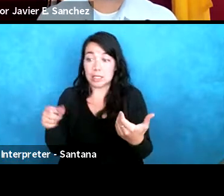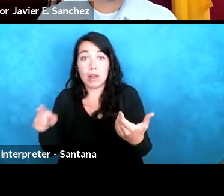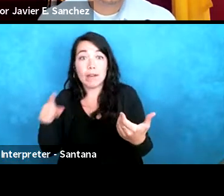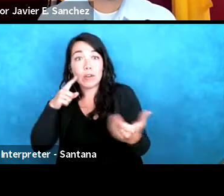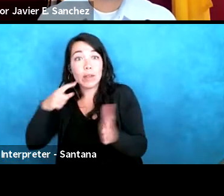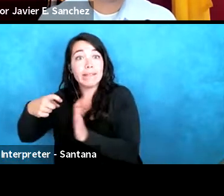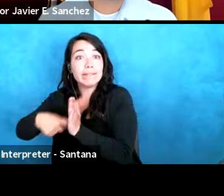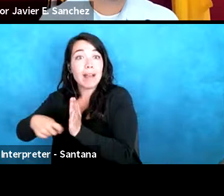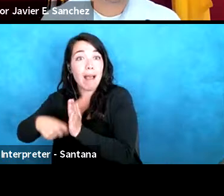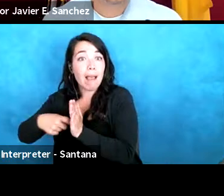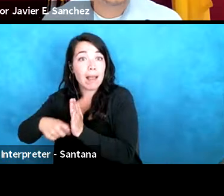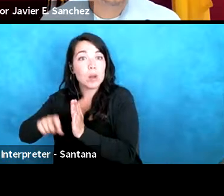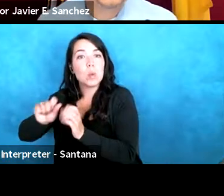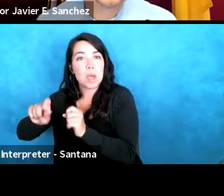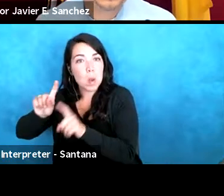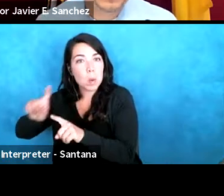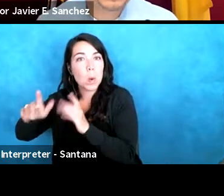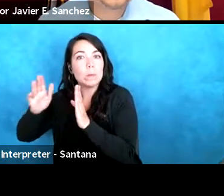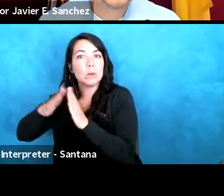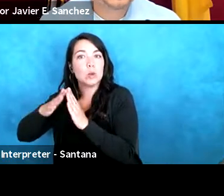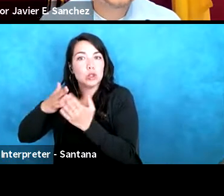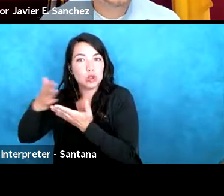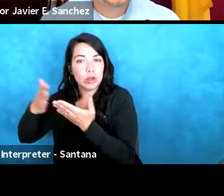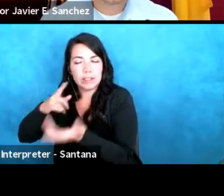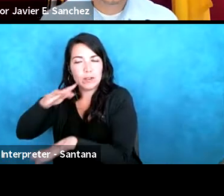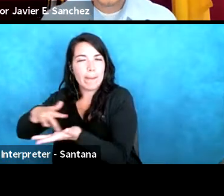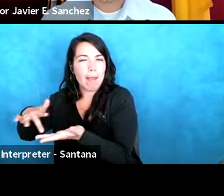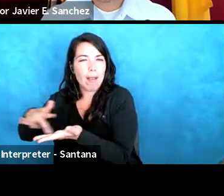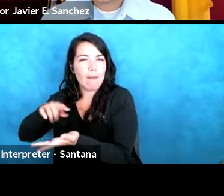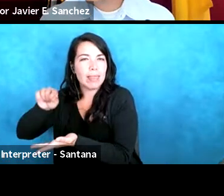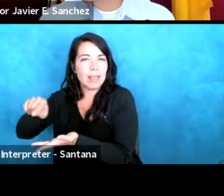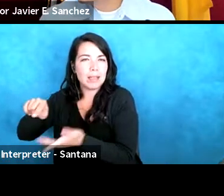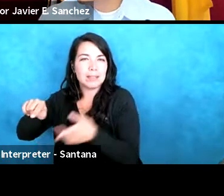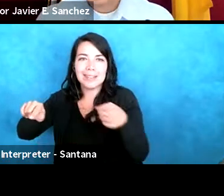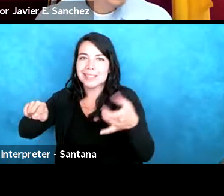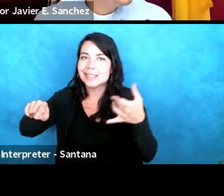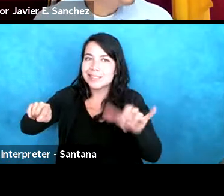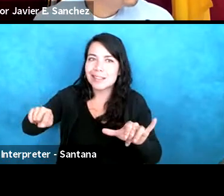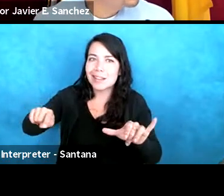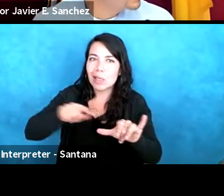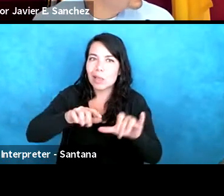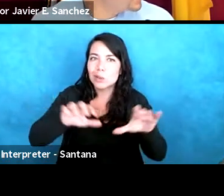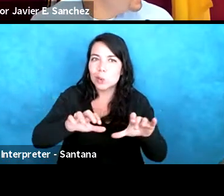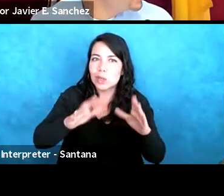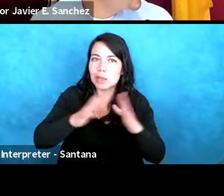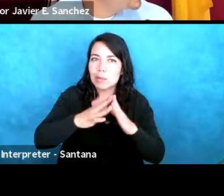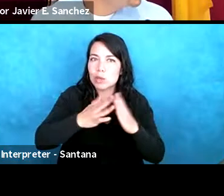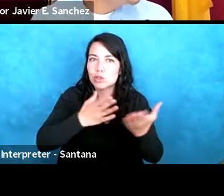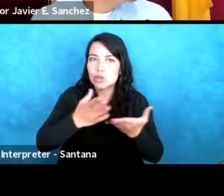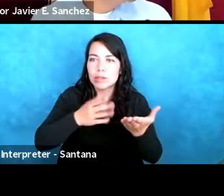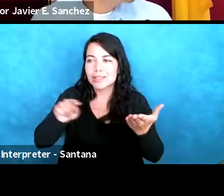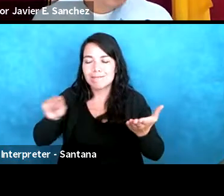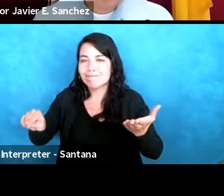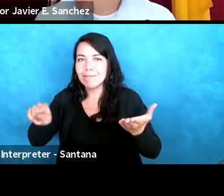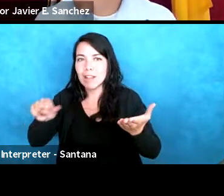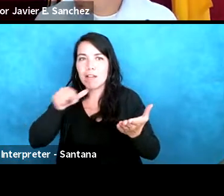fine. Perfect. Thank you very much for that clarification. You're welcome. Any other counselor comments or